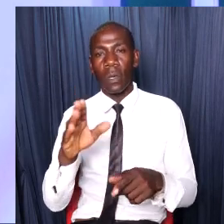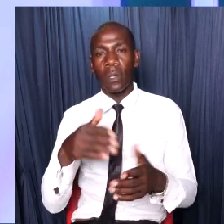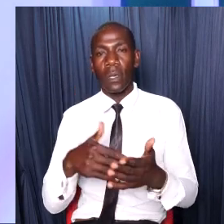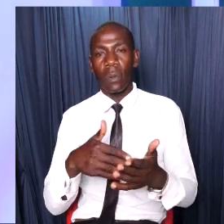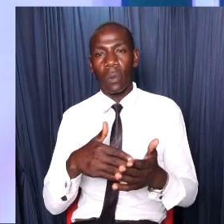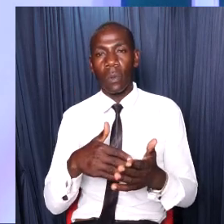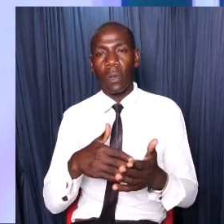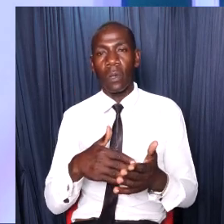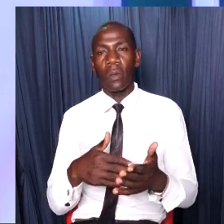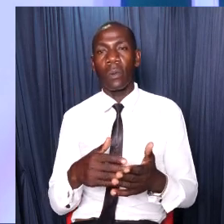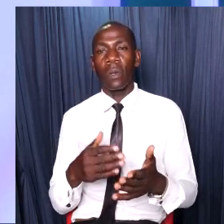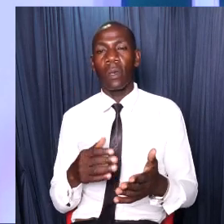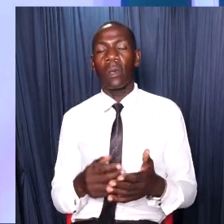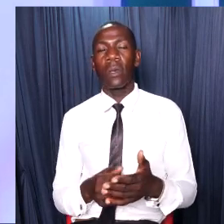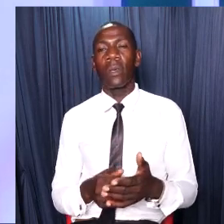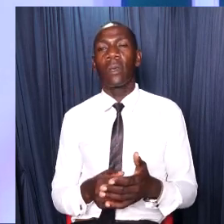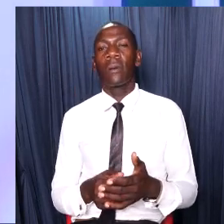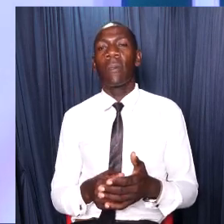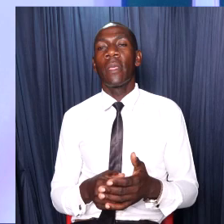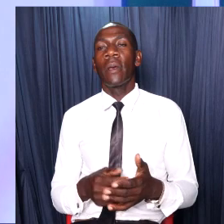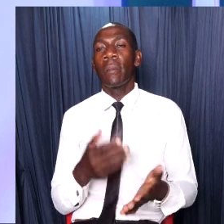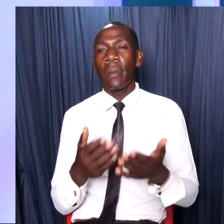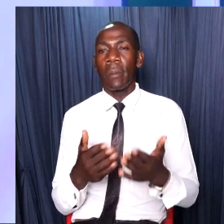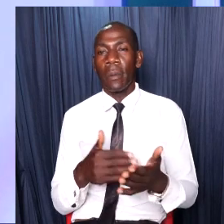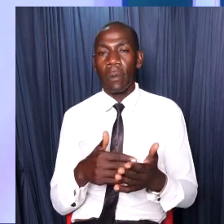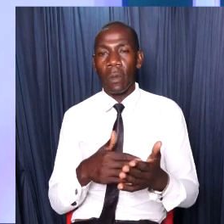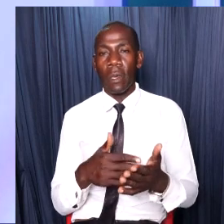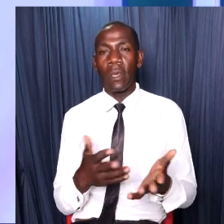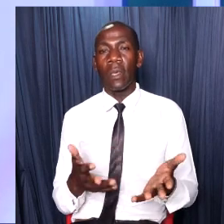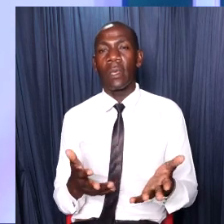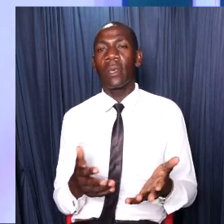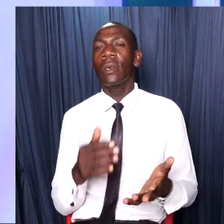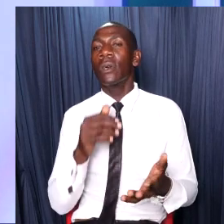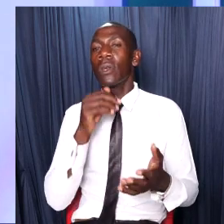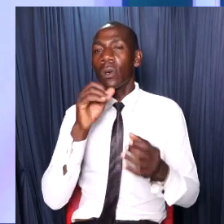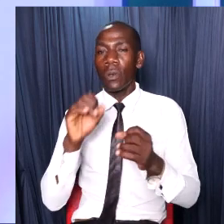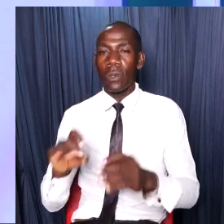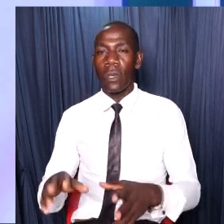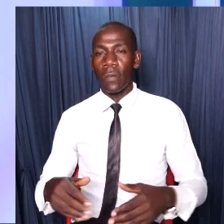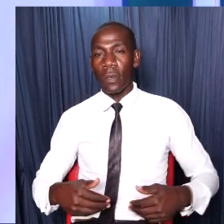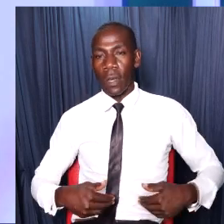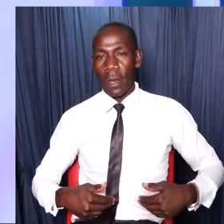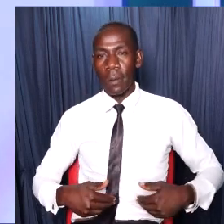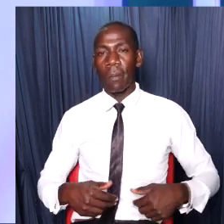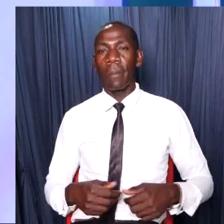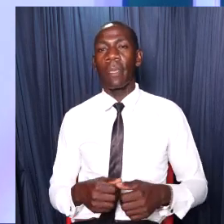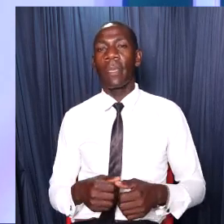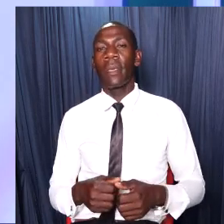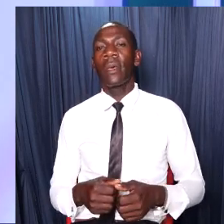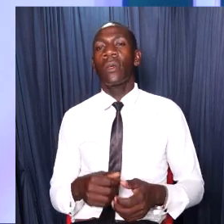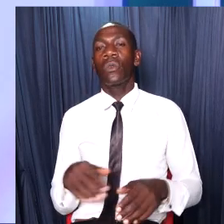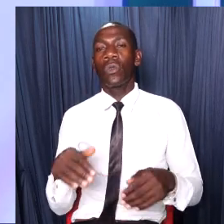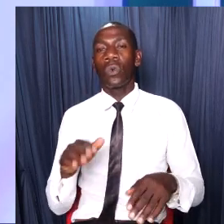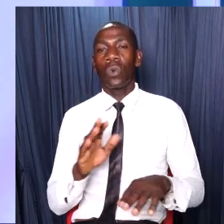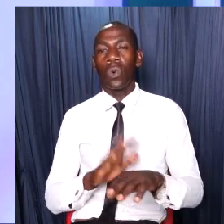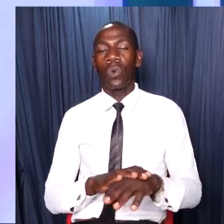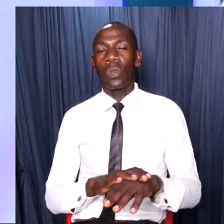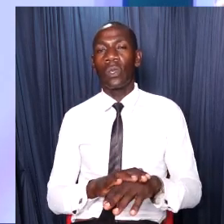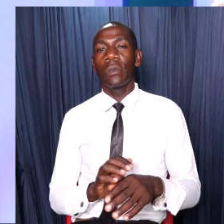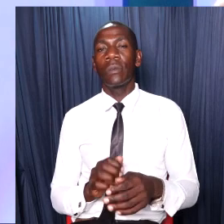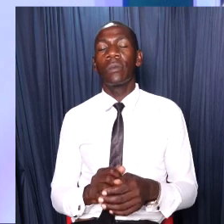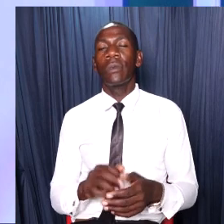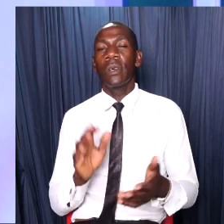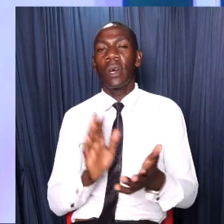that you shouldn't be that way, because she is a weak vessel. Hata kama ni mdhaifu. Even though she is weak. Simuache njaa. Don't let her go hungry. Tenda mema. Do what